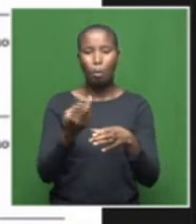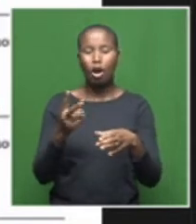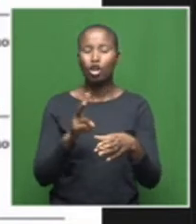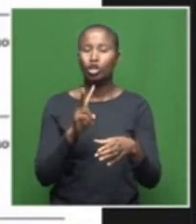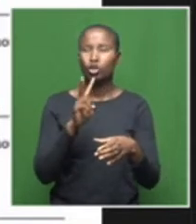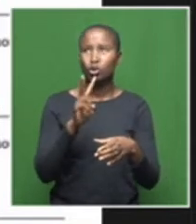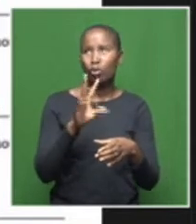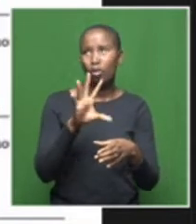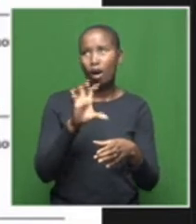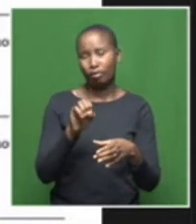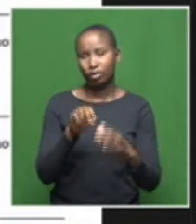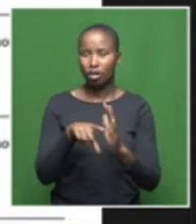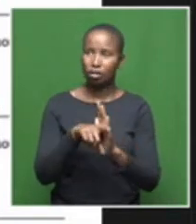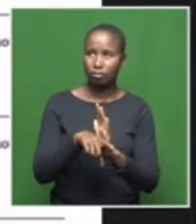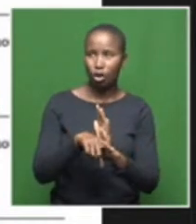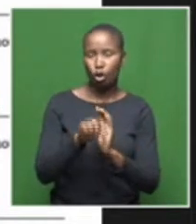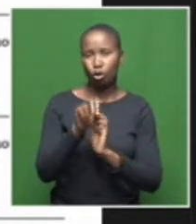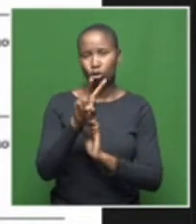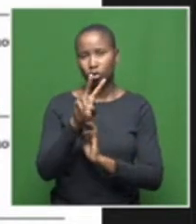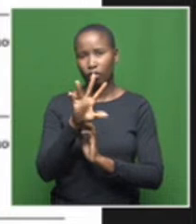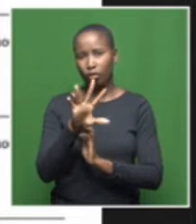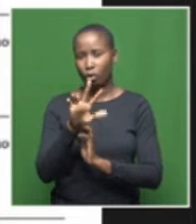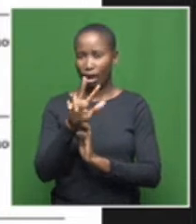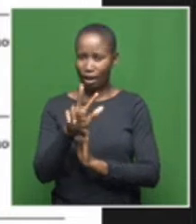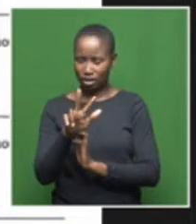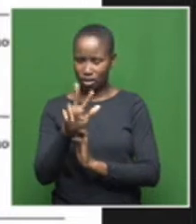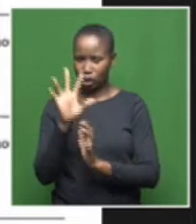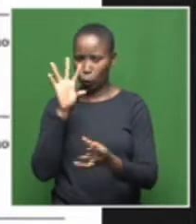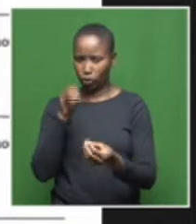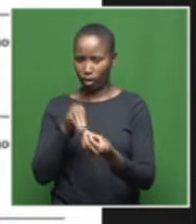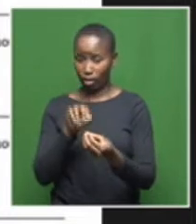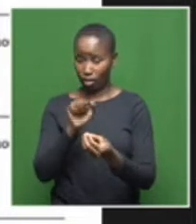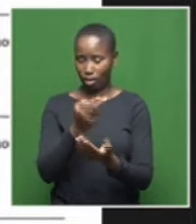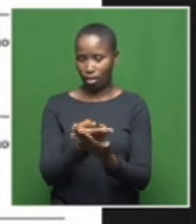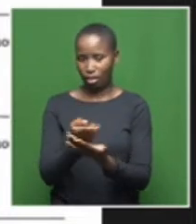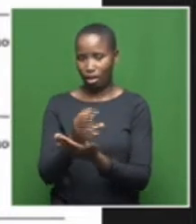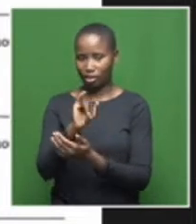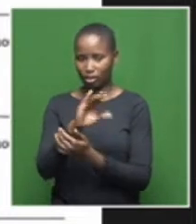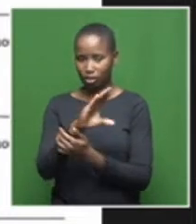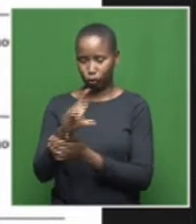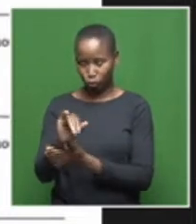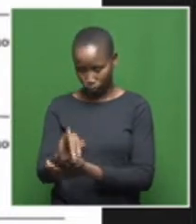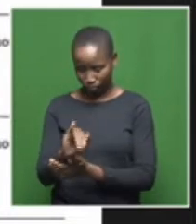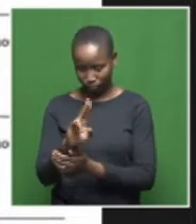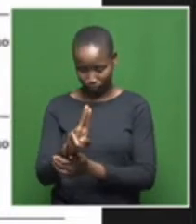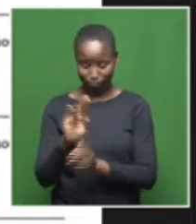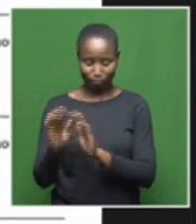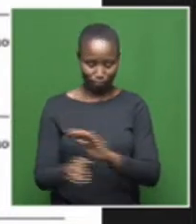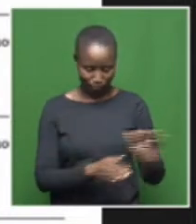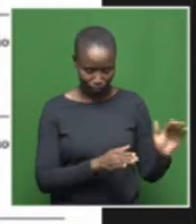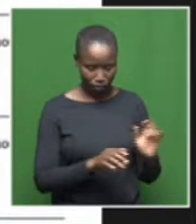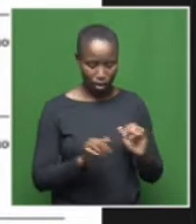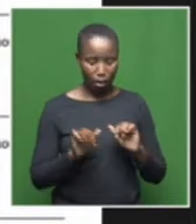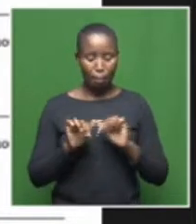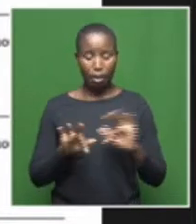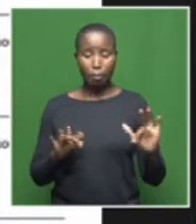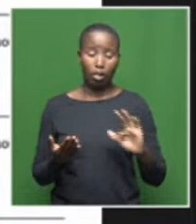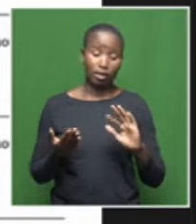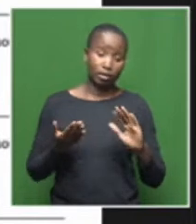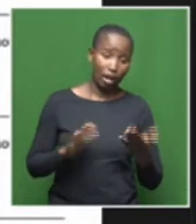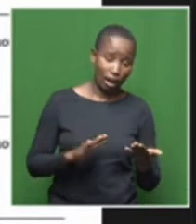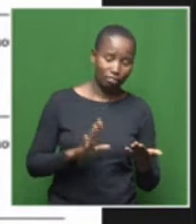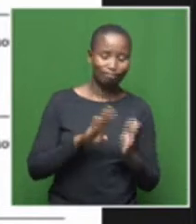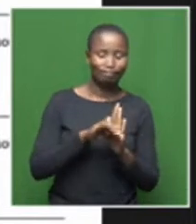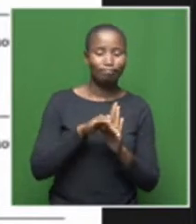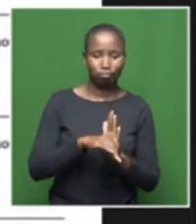250, 248 as of yesterday. Deaths in hospital have also reduced by 28%, which